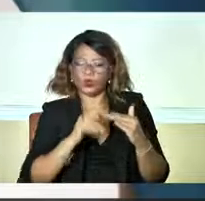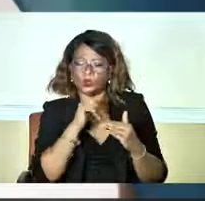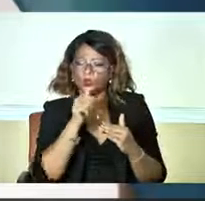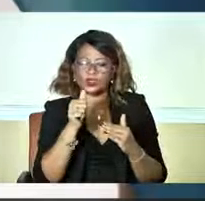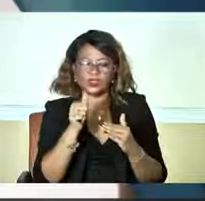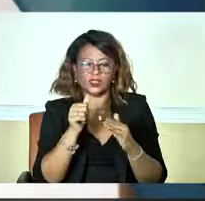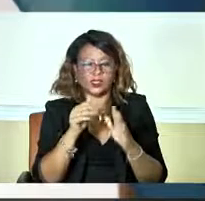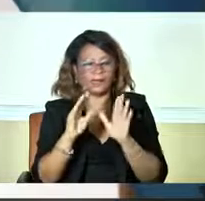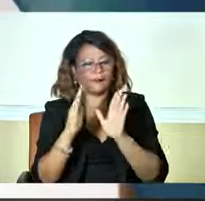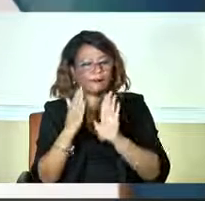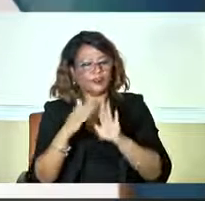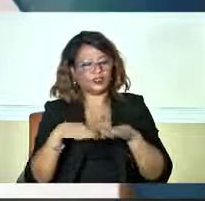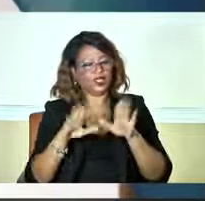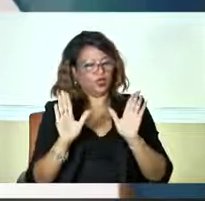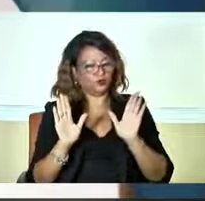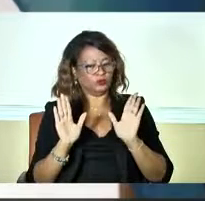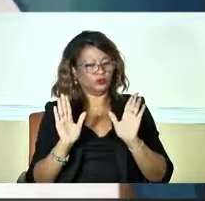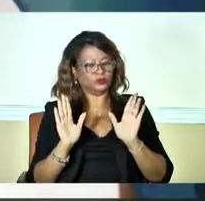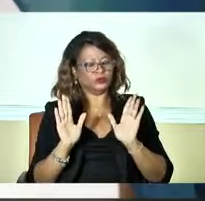let our guards down.